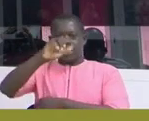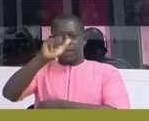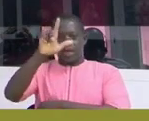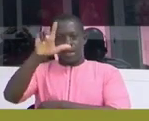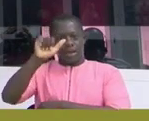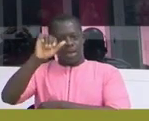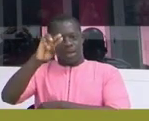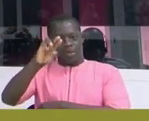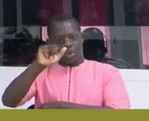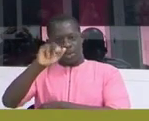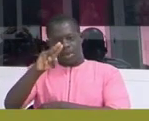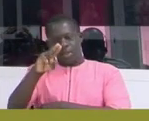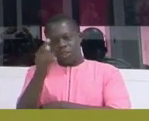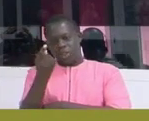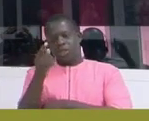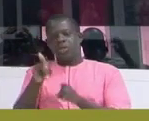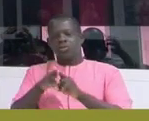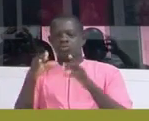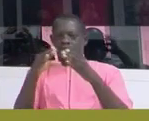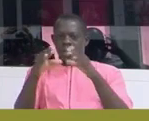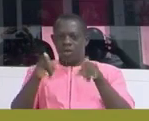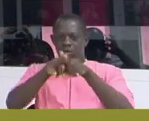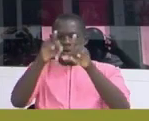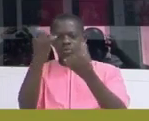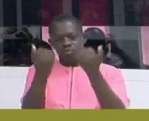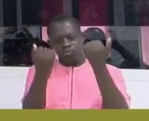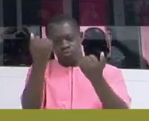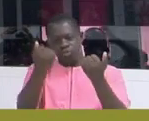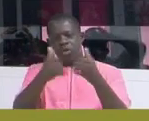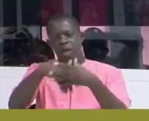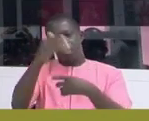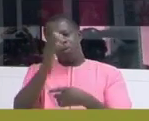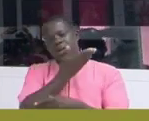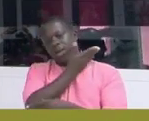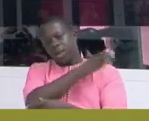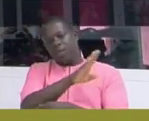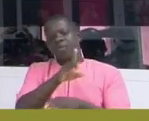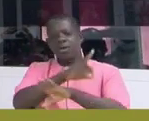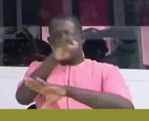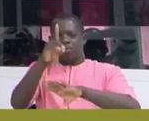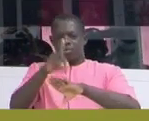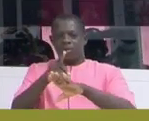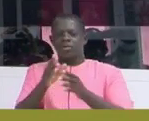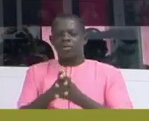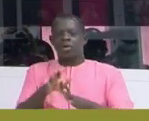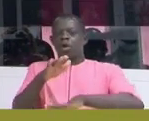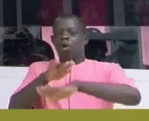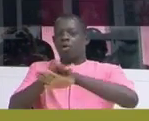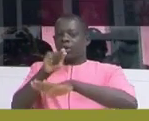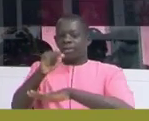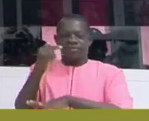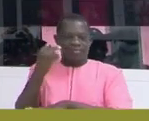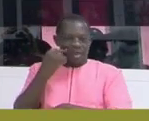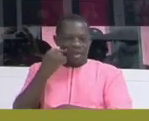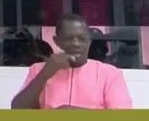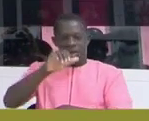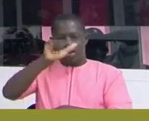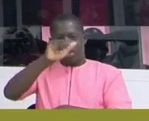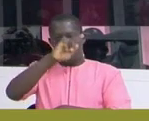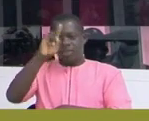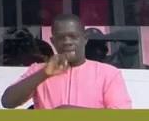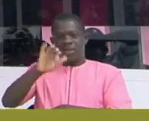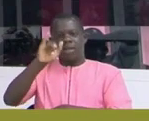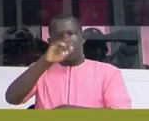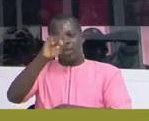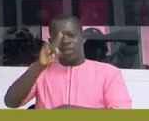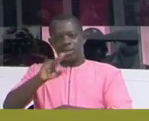for then took his vehicle outside and he left